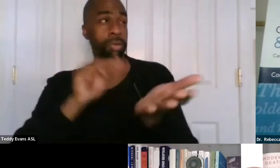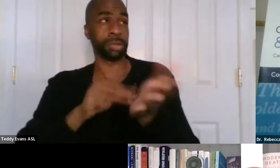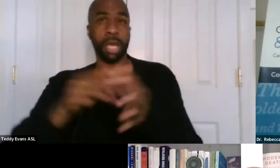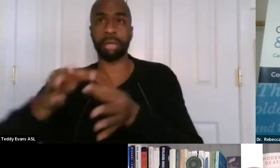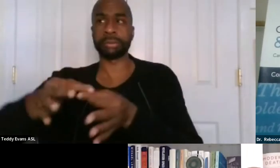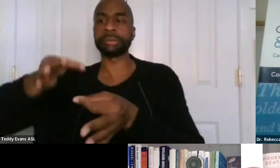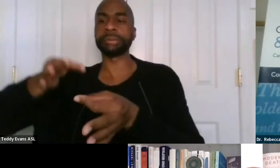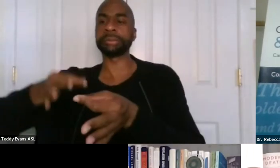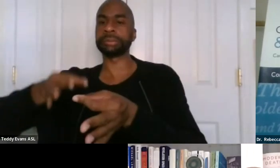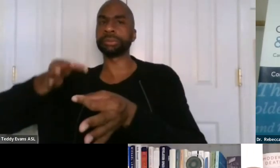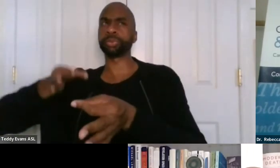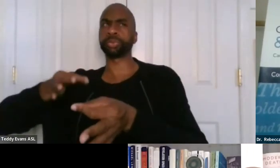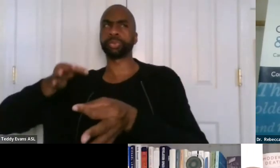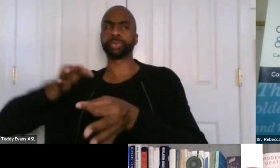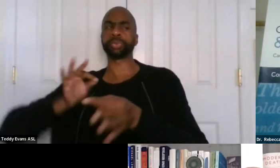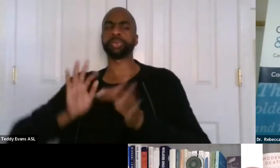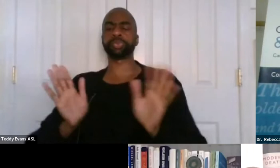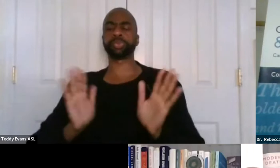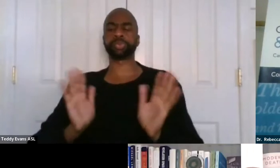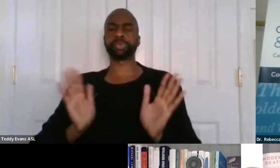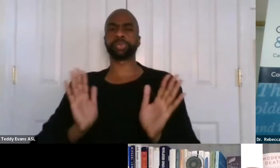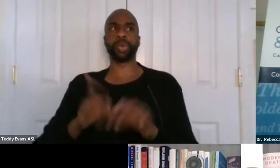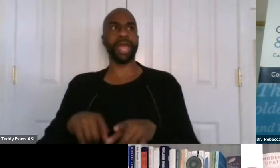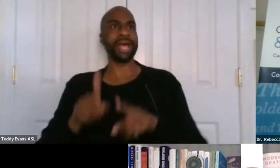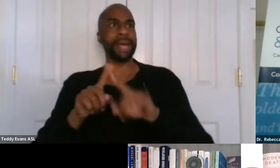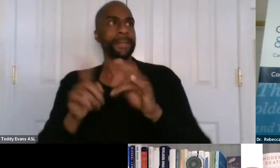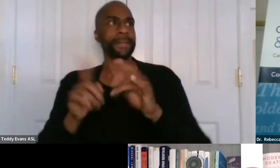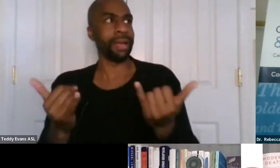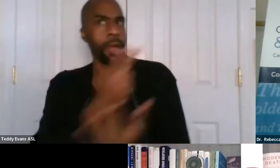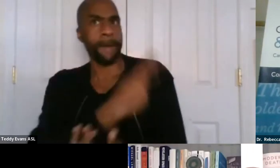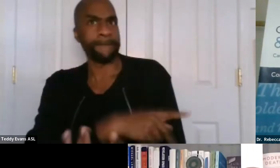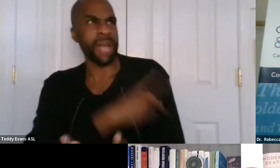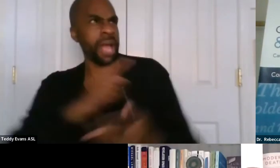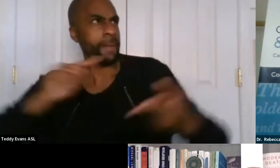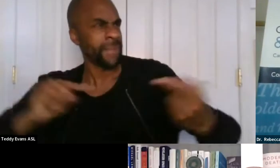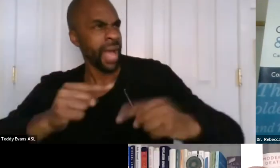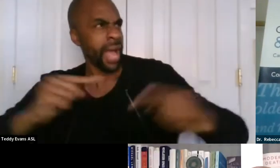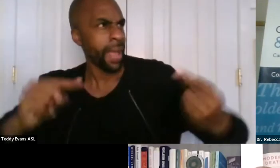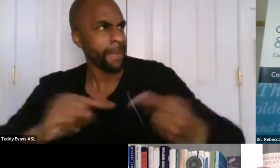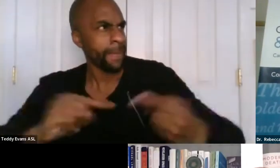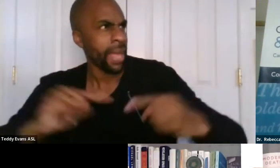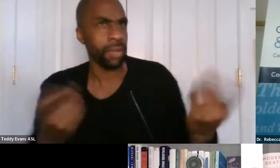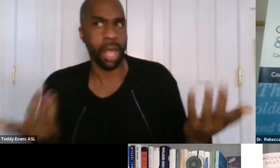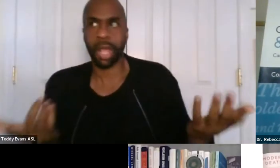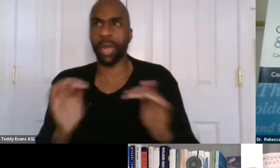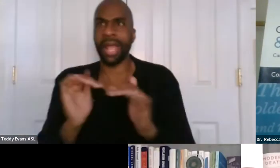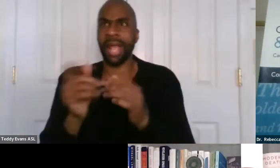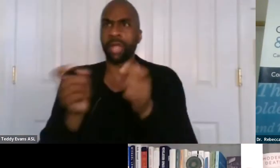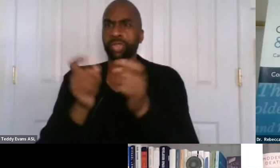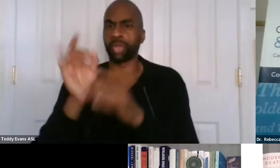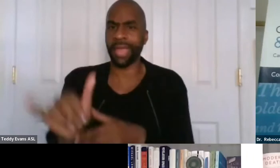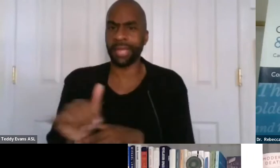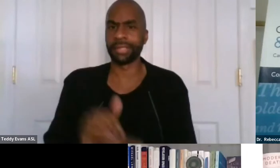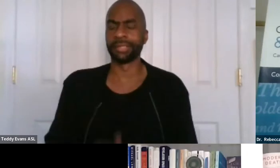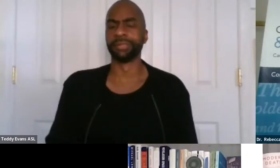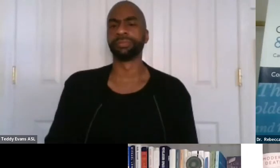more pain and that has an effect on their healing. What do you think about that, and how do we address it? Yeah, I mean, certainly